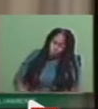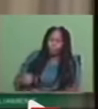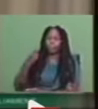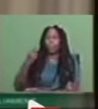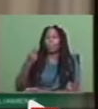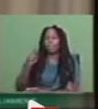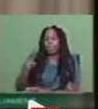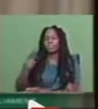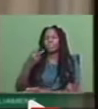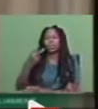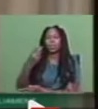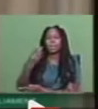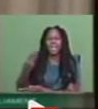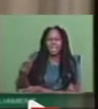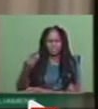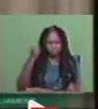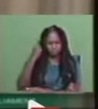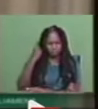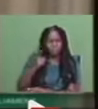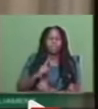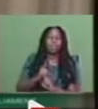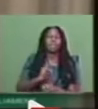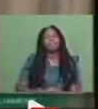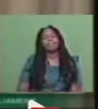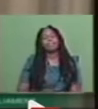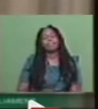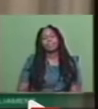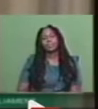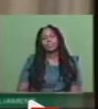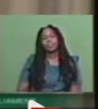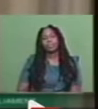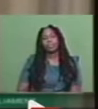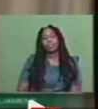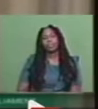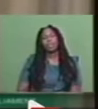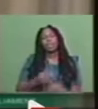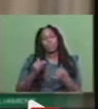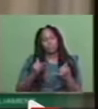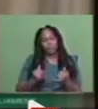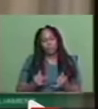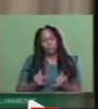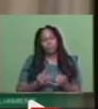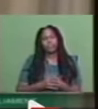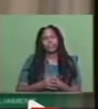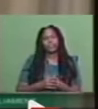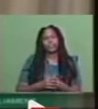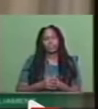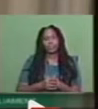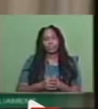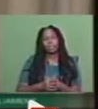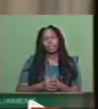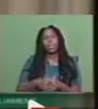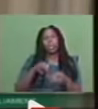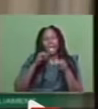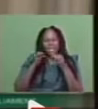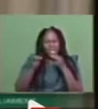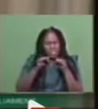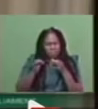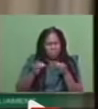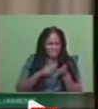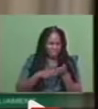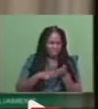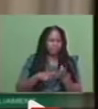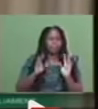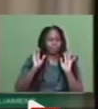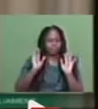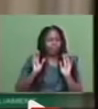Minister, there's a formula, you know. There's a formula. It was 15% of revenue in any